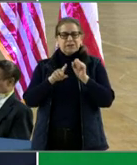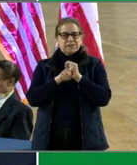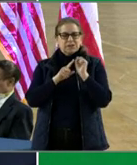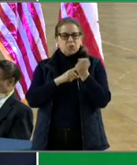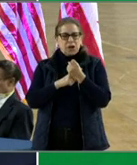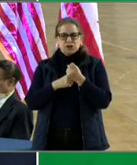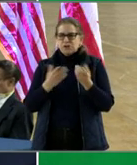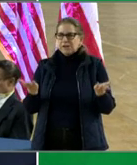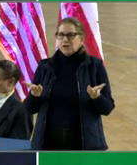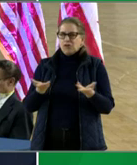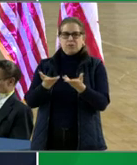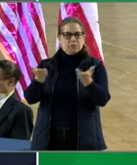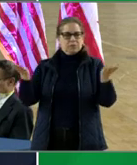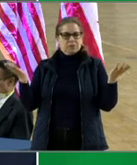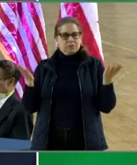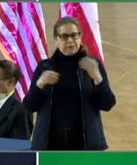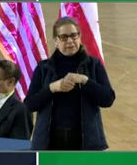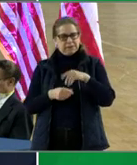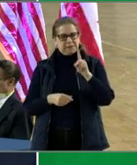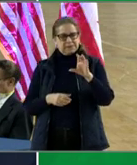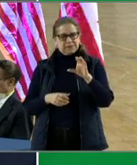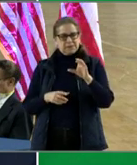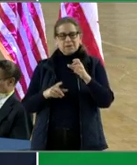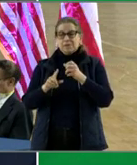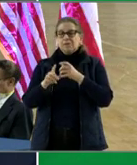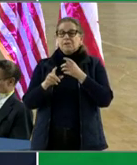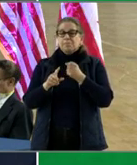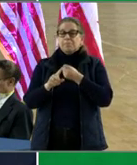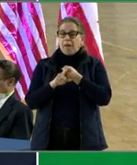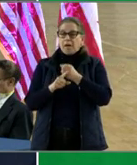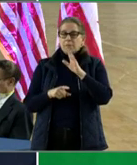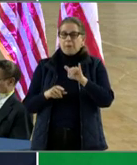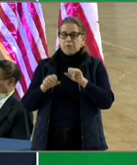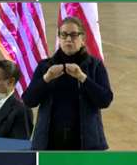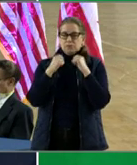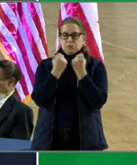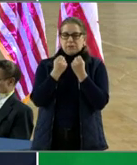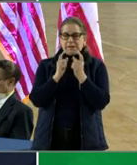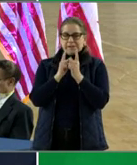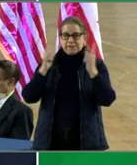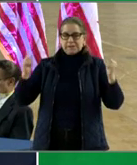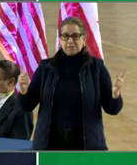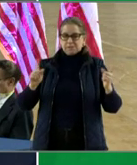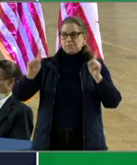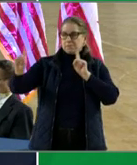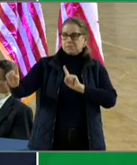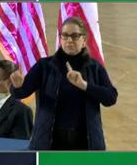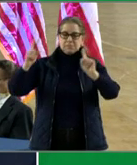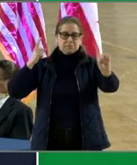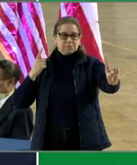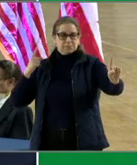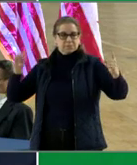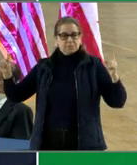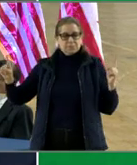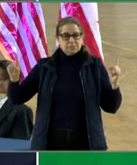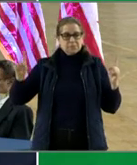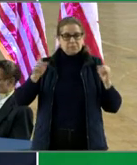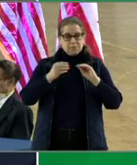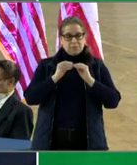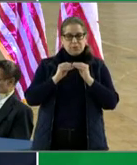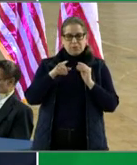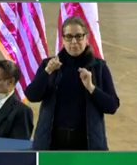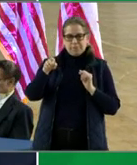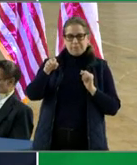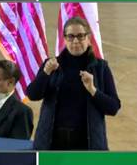the impact of social distancing. In that situation, we felt that a model that determined that the district